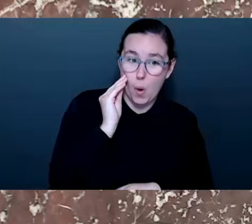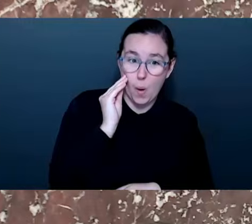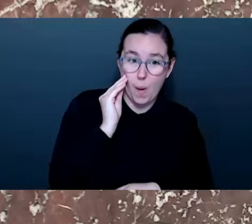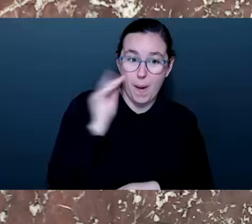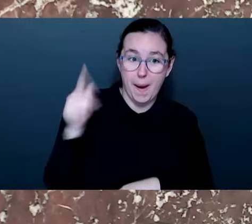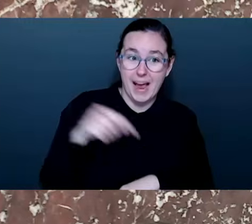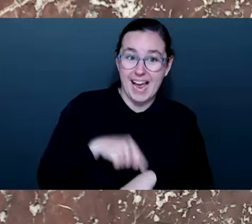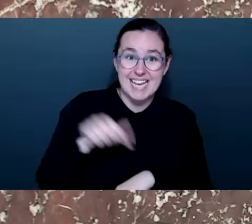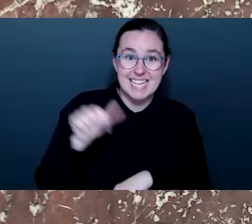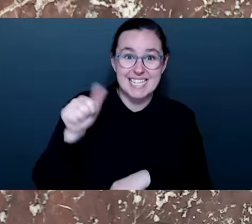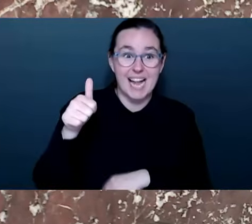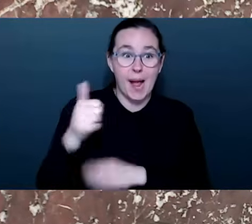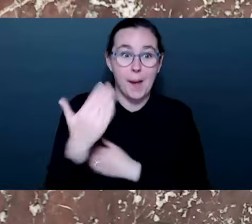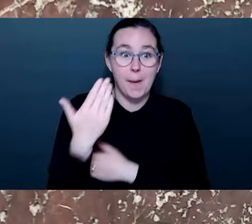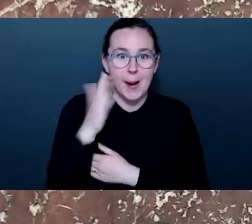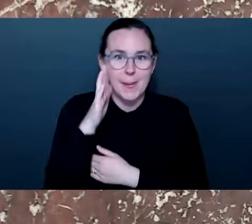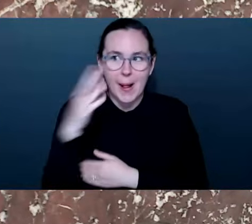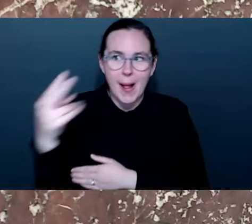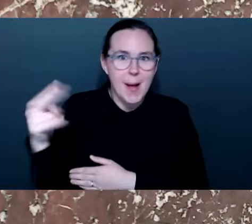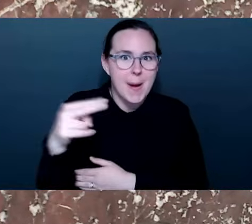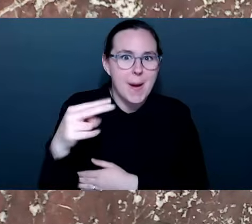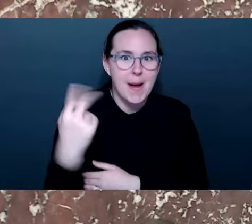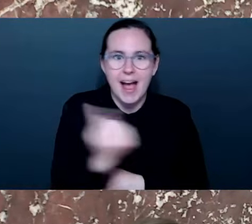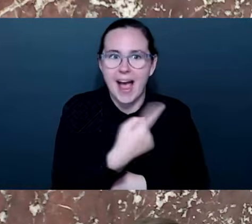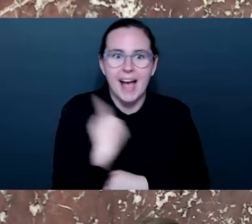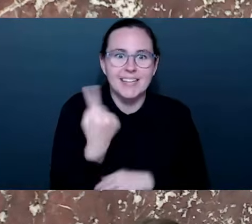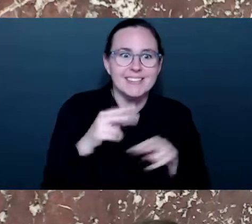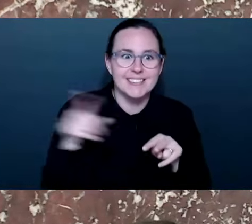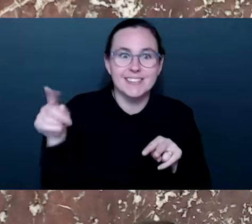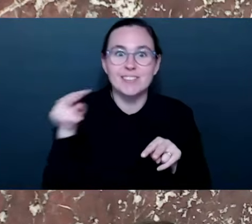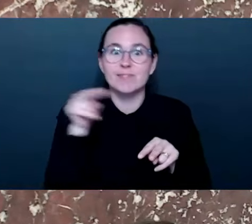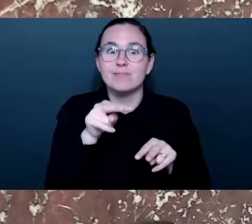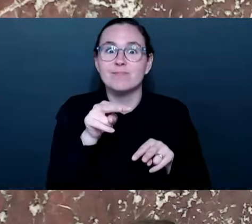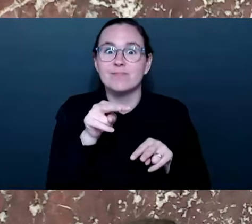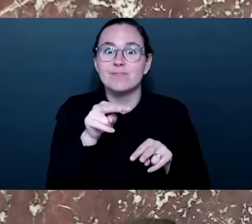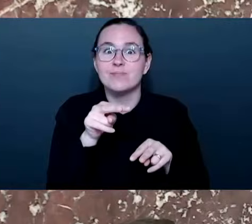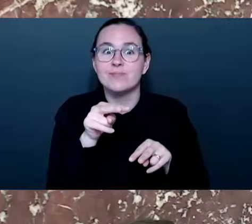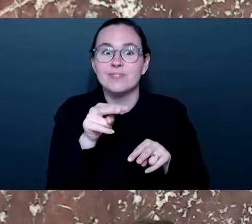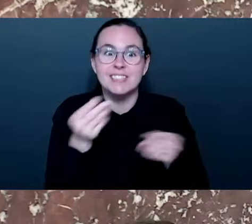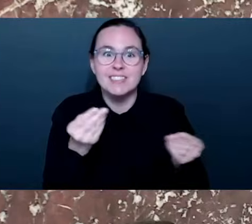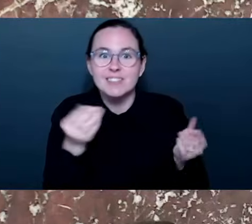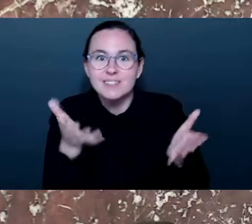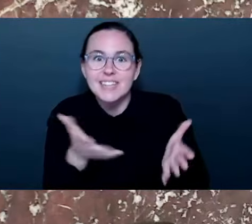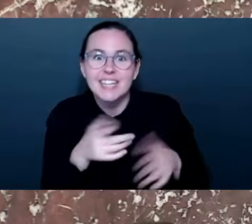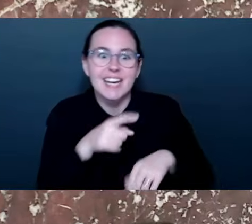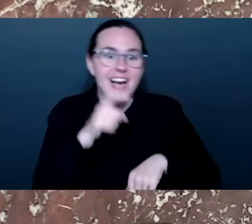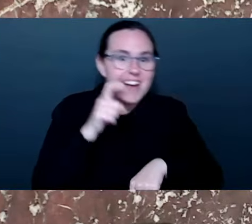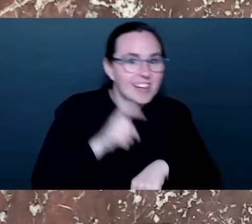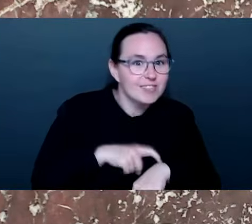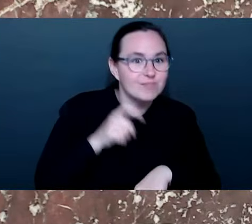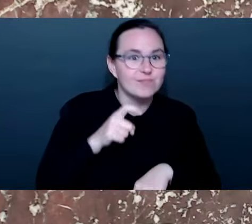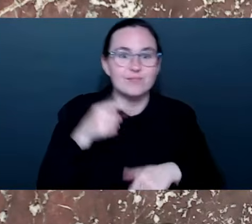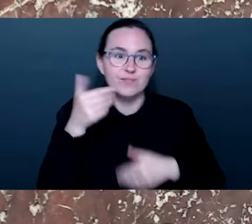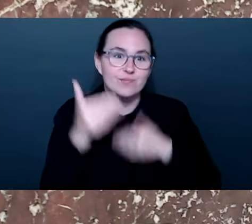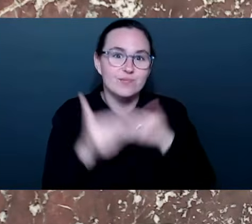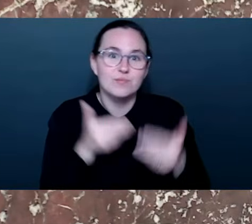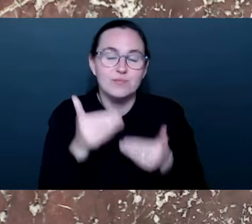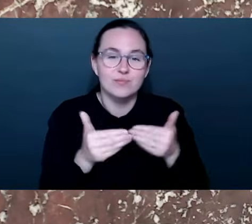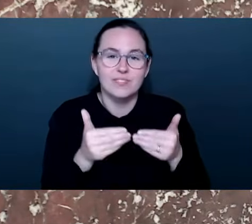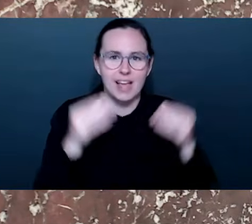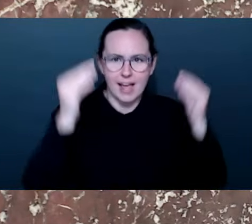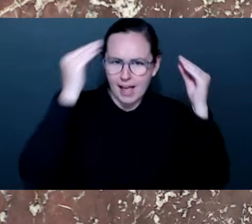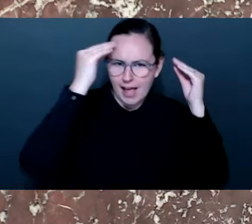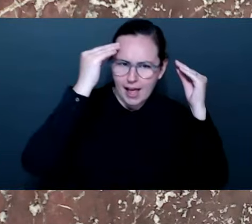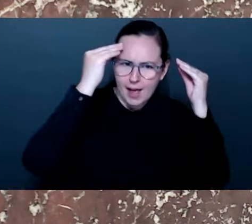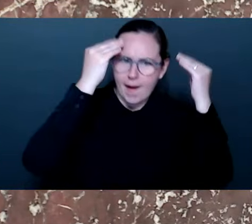in the chamber, play-by-play when it's time for him to take his hat off, when he sits down, and in fact, when the speaker is not